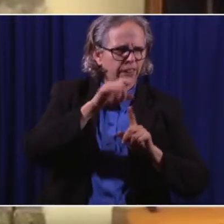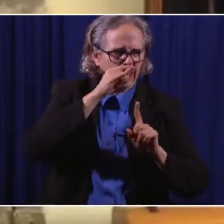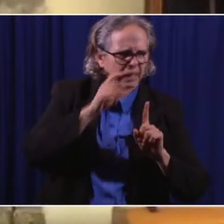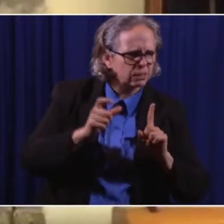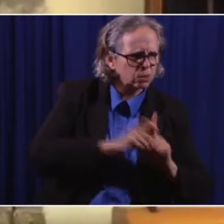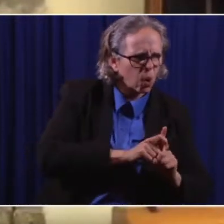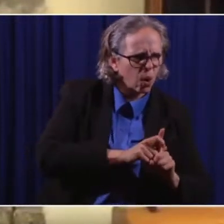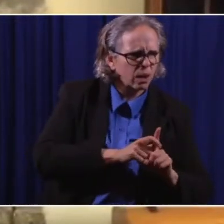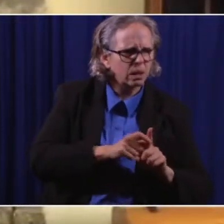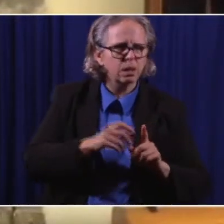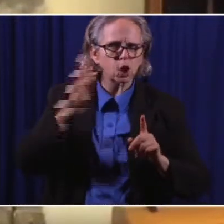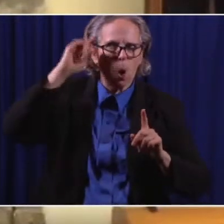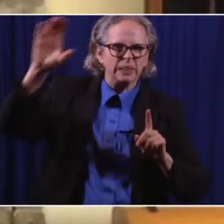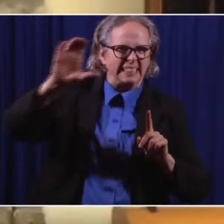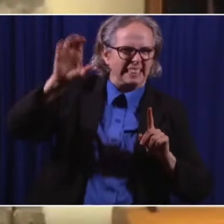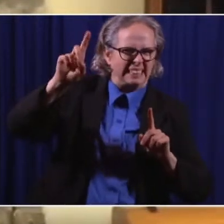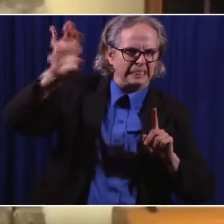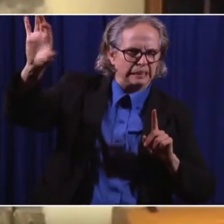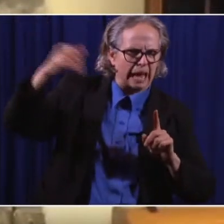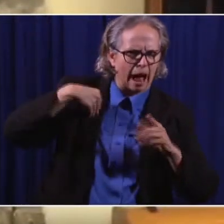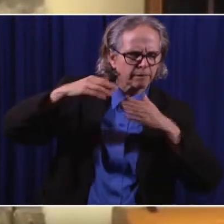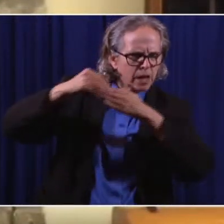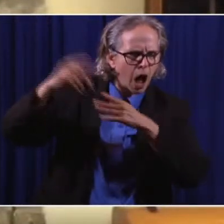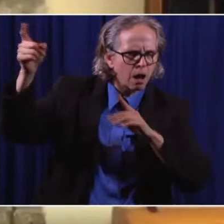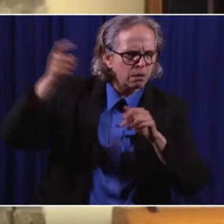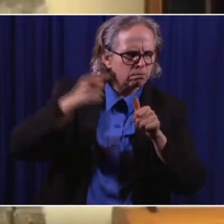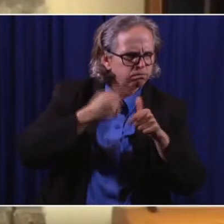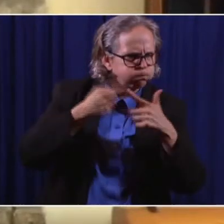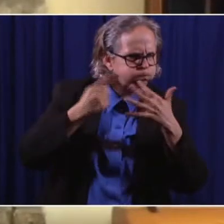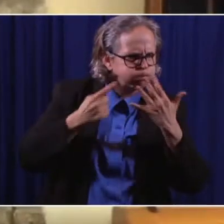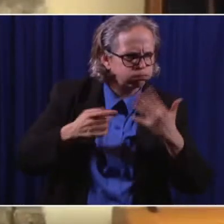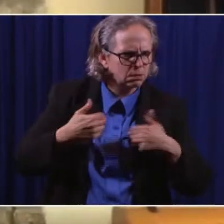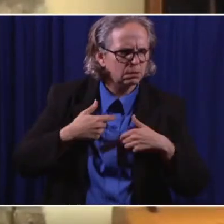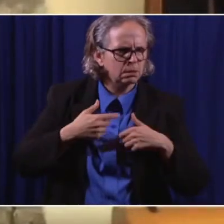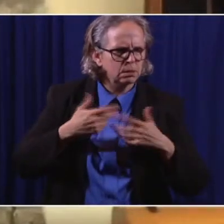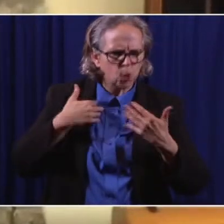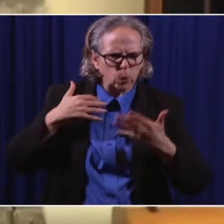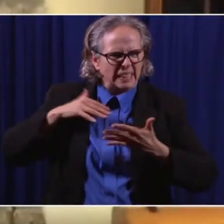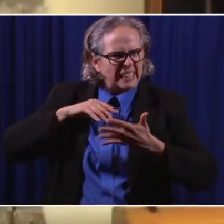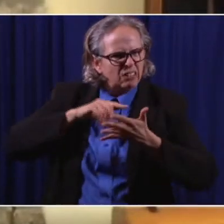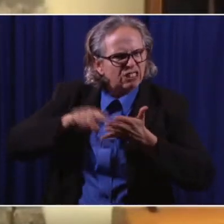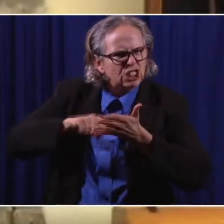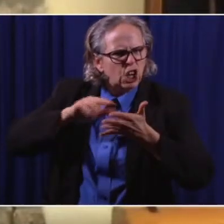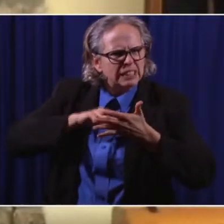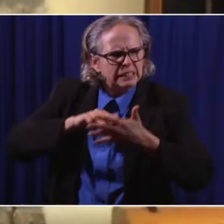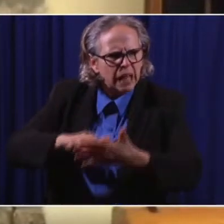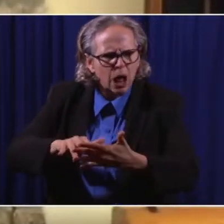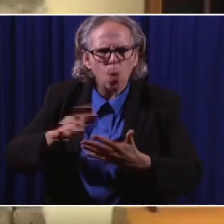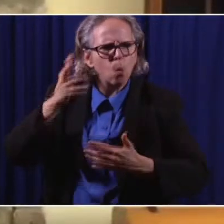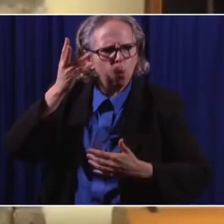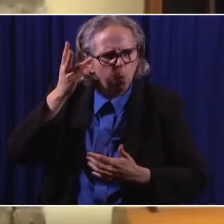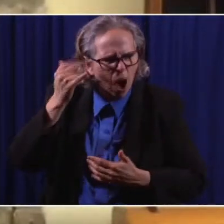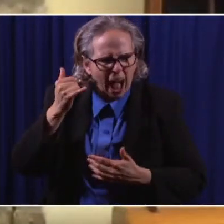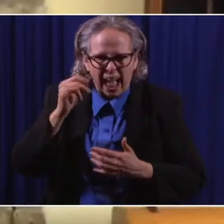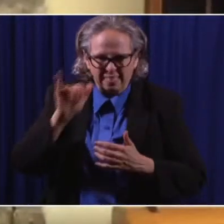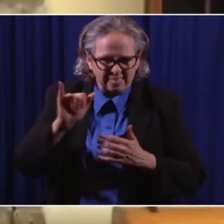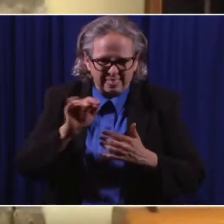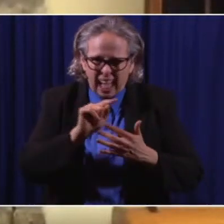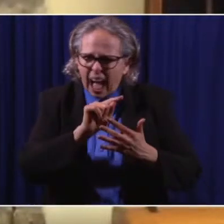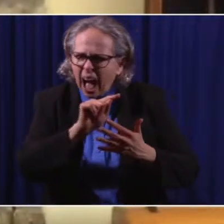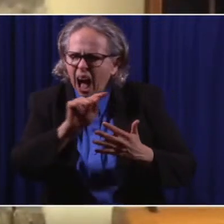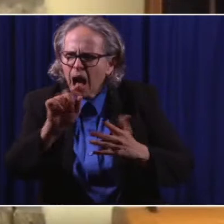What we're going to do for schools, that if we can do this trial, and we intend to do this trial with new quick